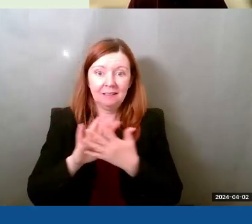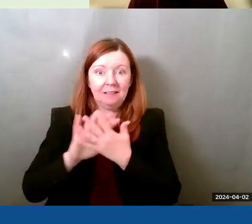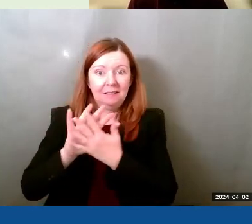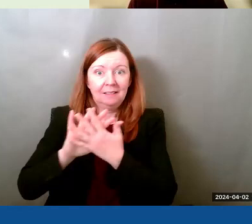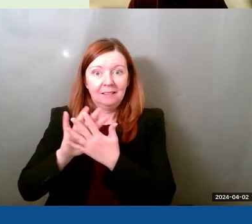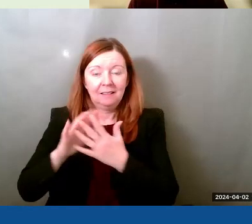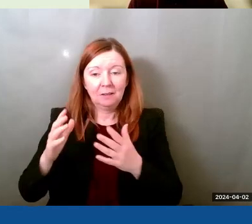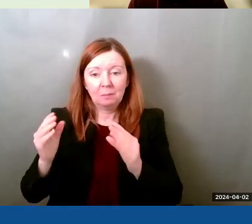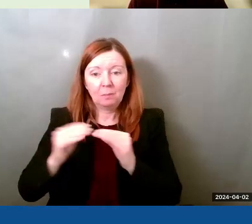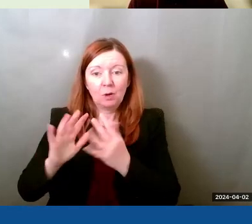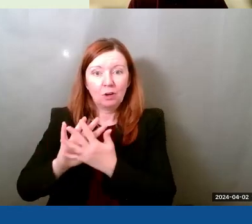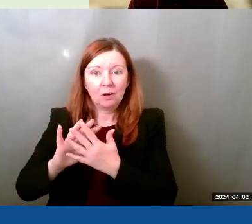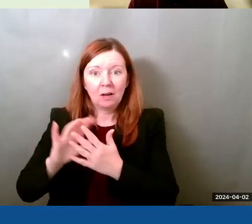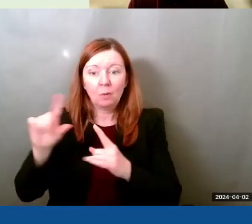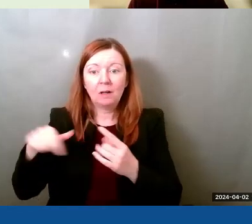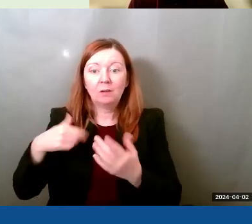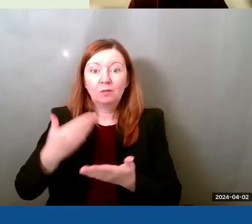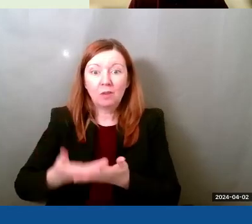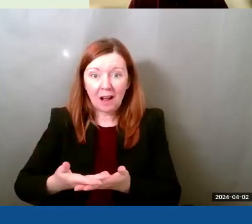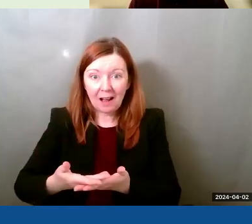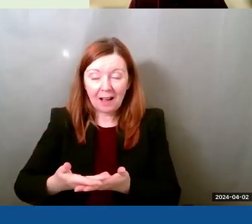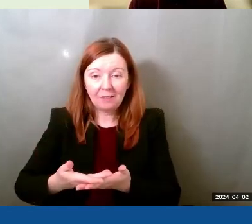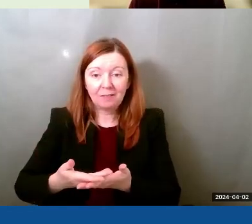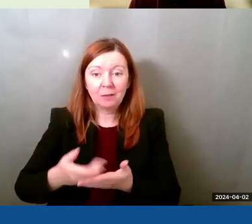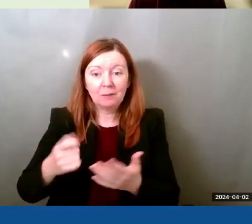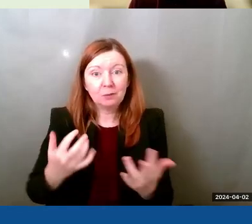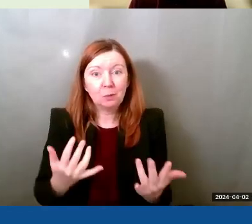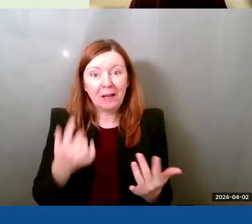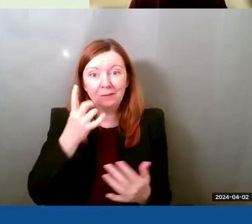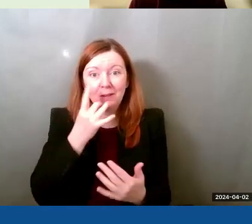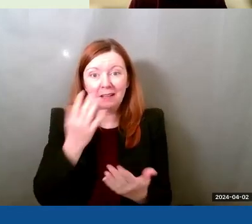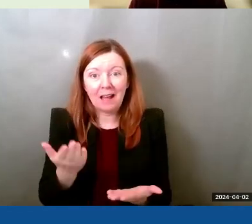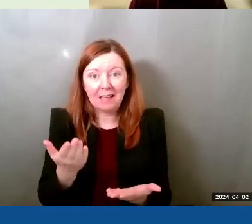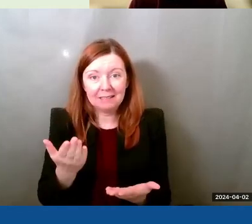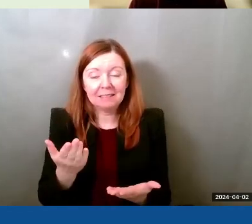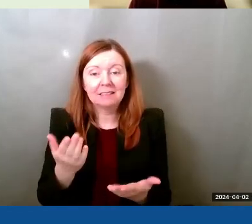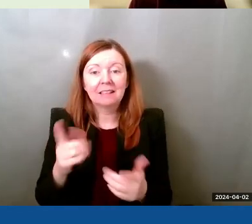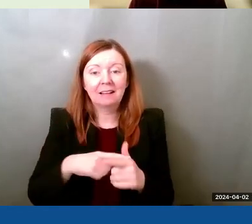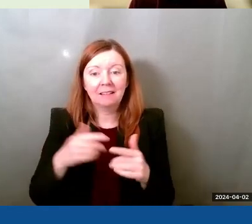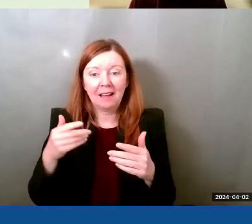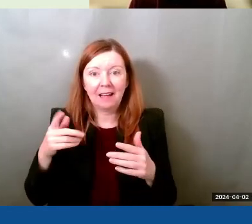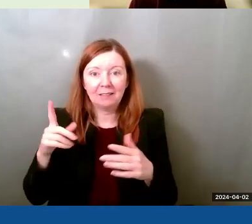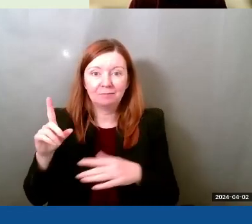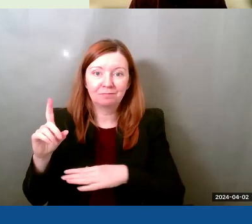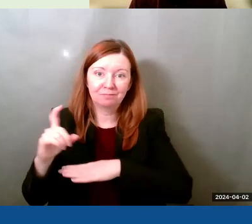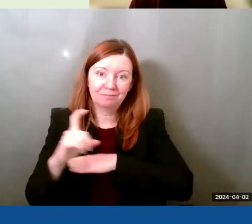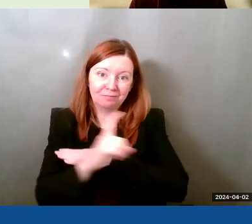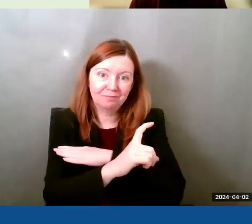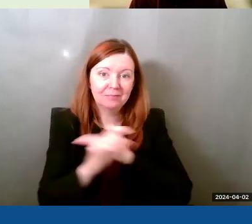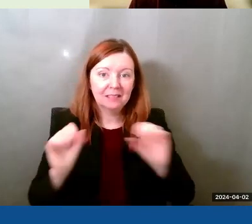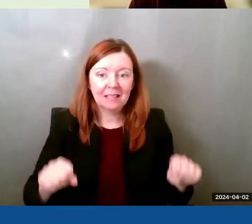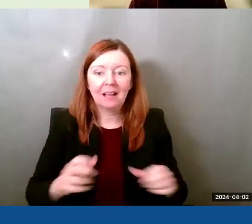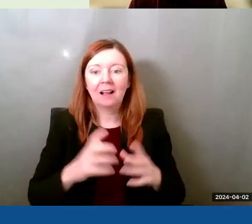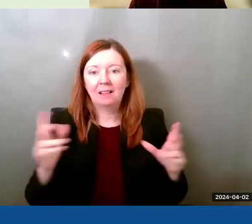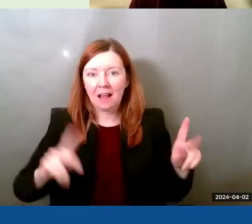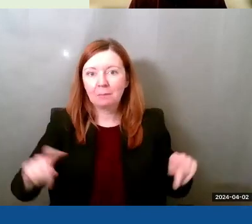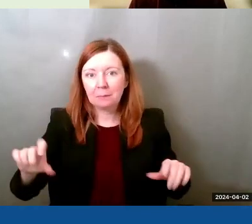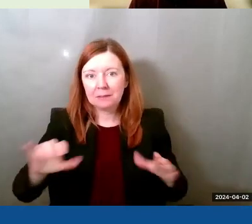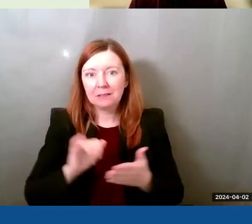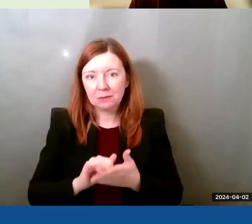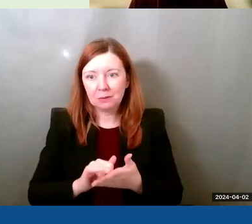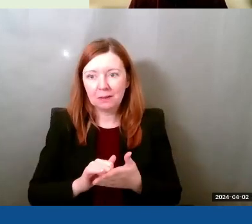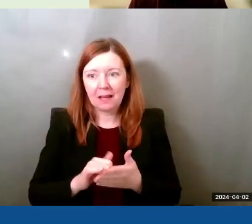of crowding is because when we arrive at the signal, we have to wait until we have the signal to go. There will be a lot of people needing to do